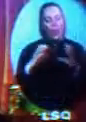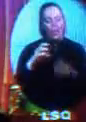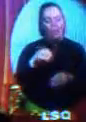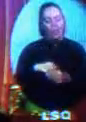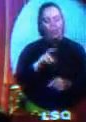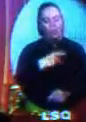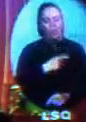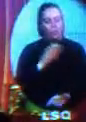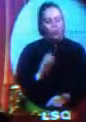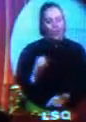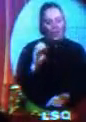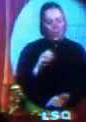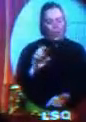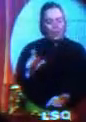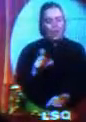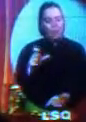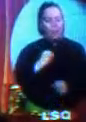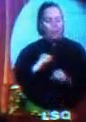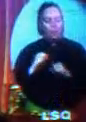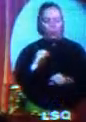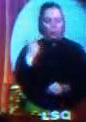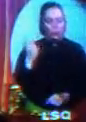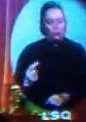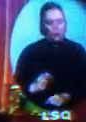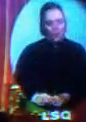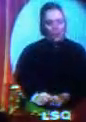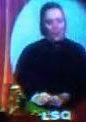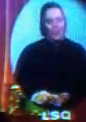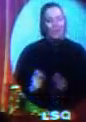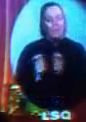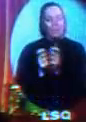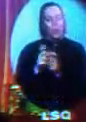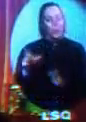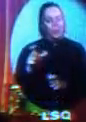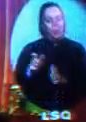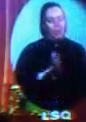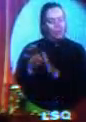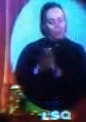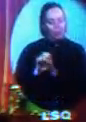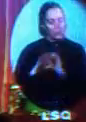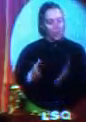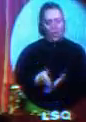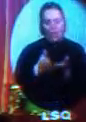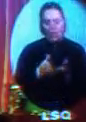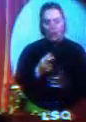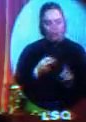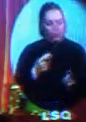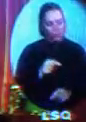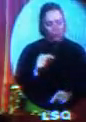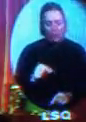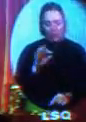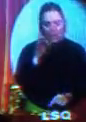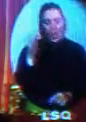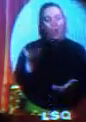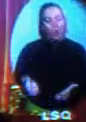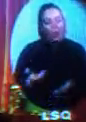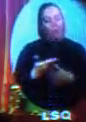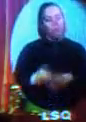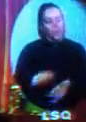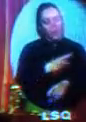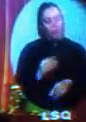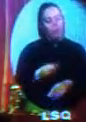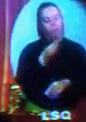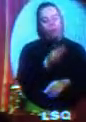fossil energies and $6 billion for nuclear energy. But Quebec had to go it alone. We developed our